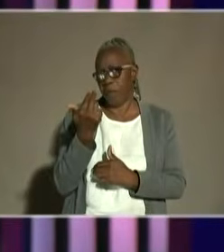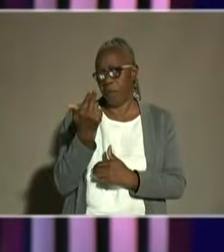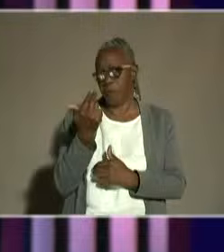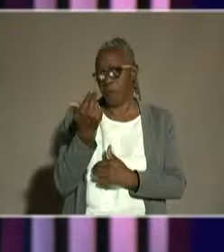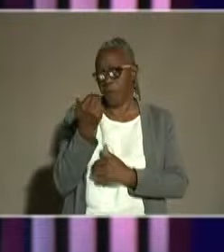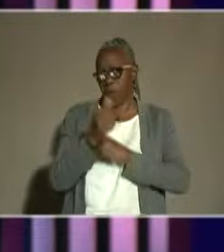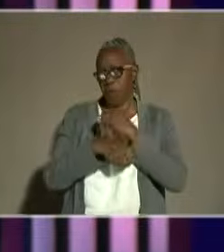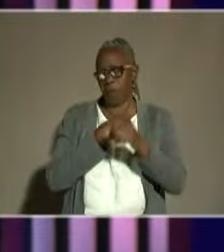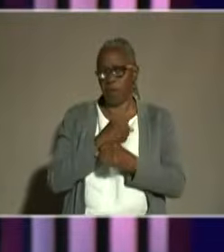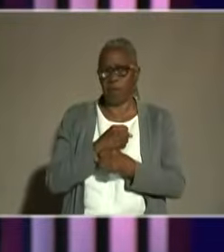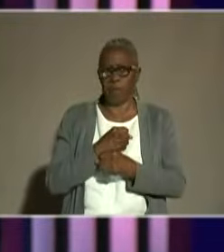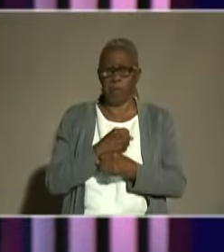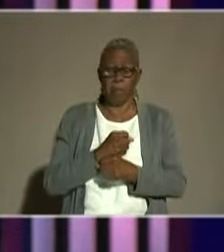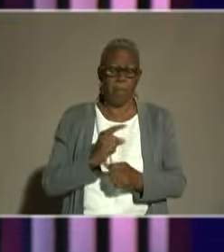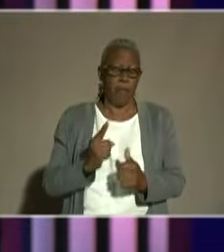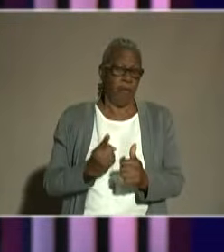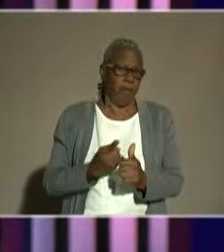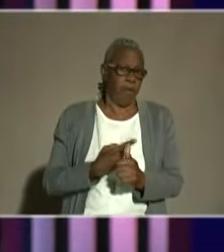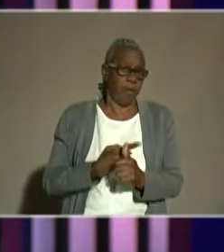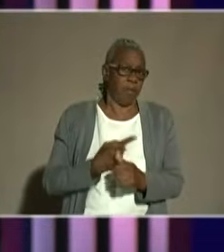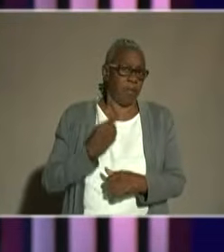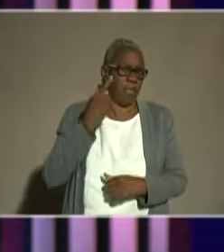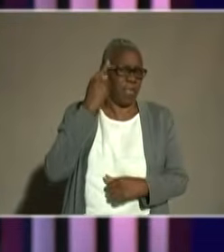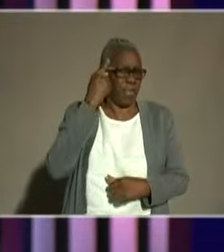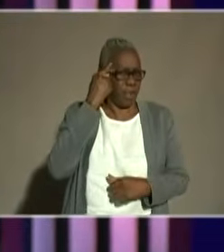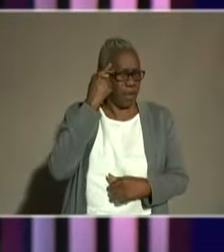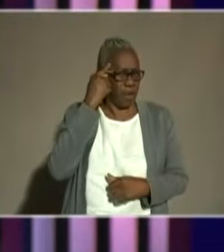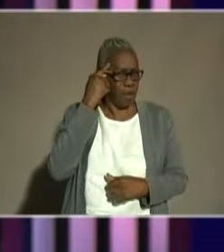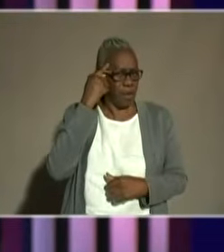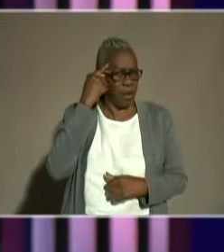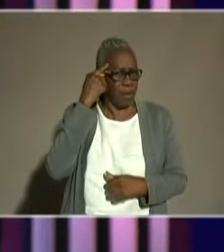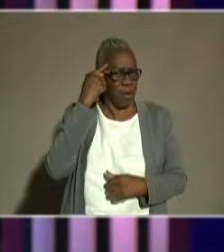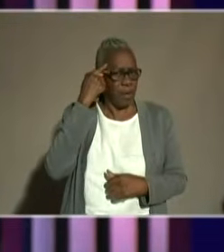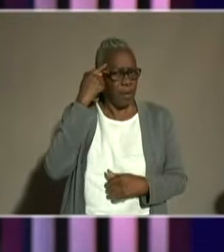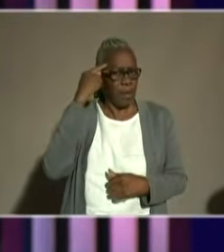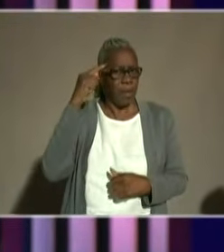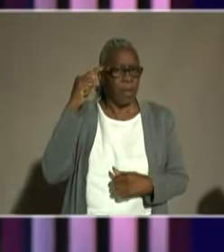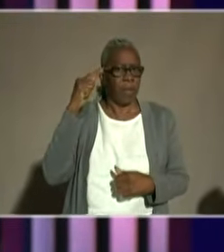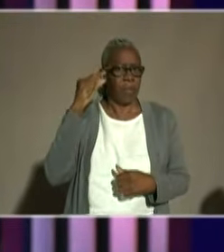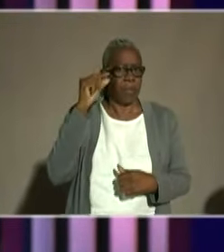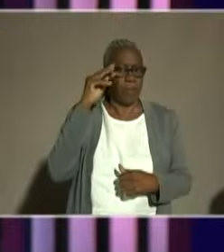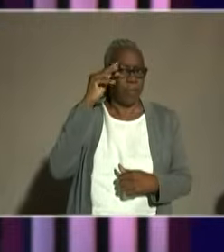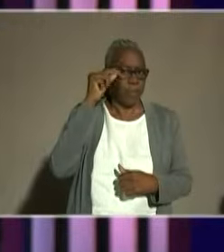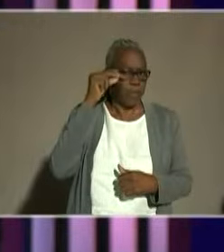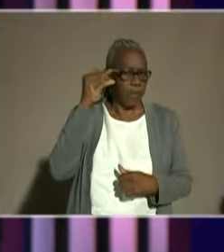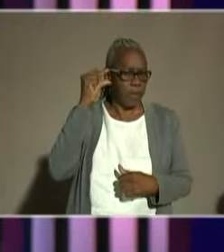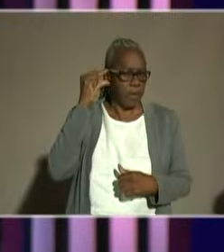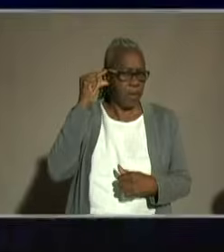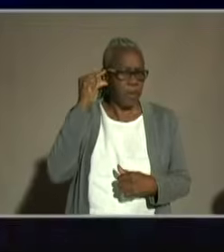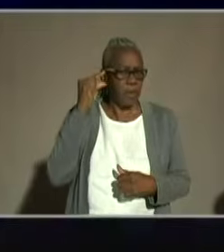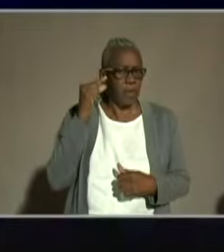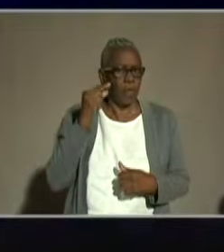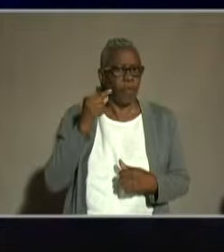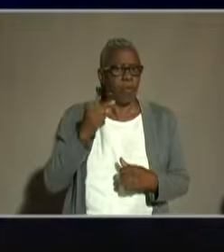First of all, I think the Prime Minister repeated innuendo or direct attack which has